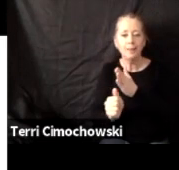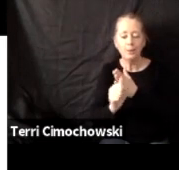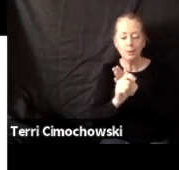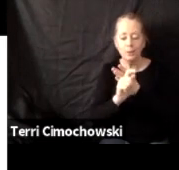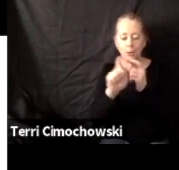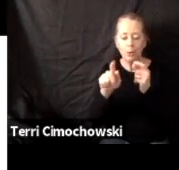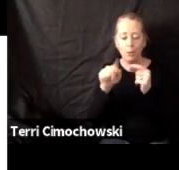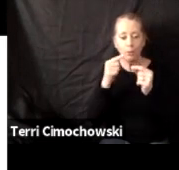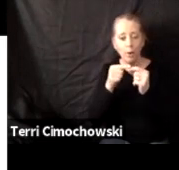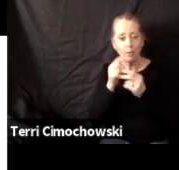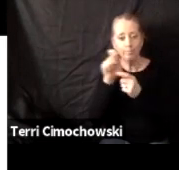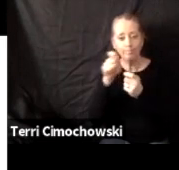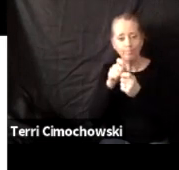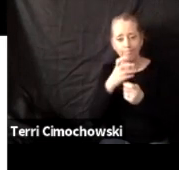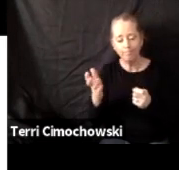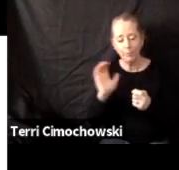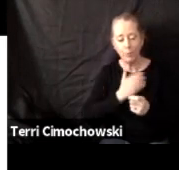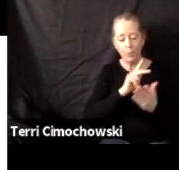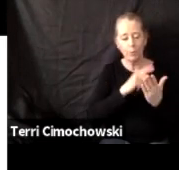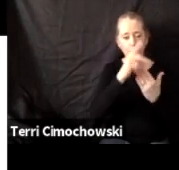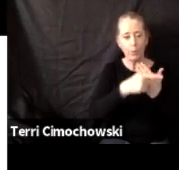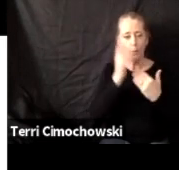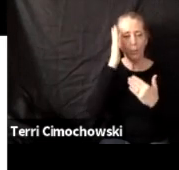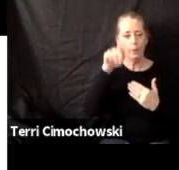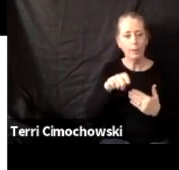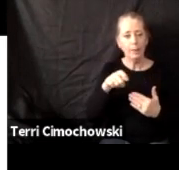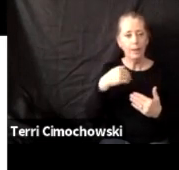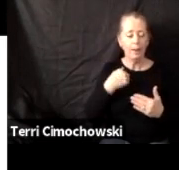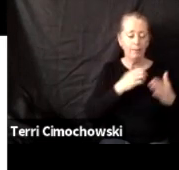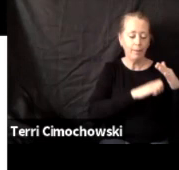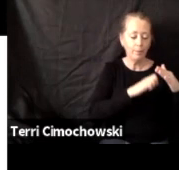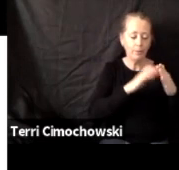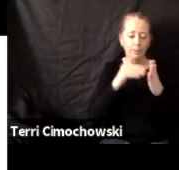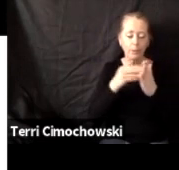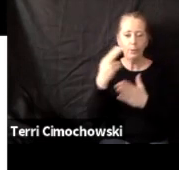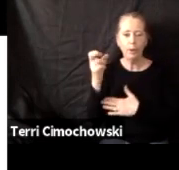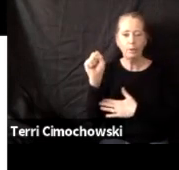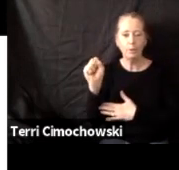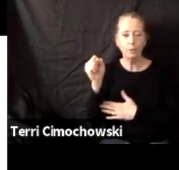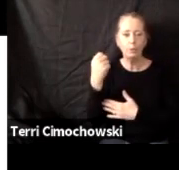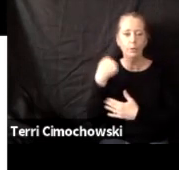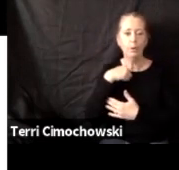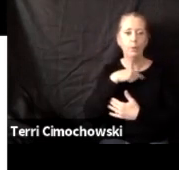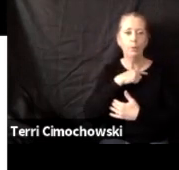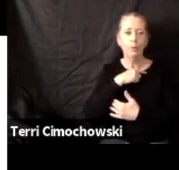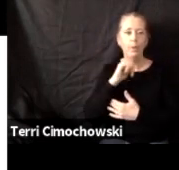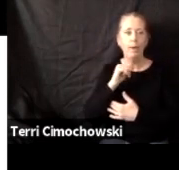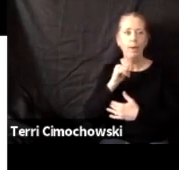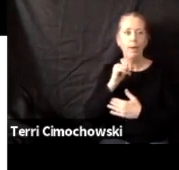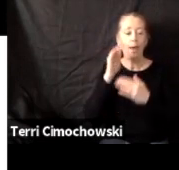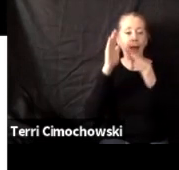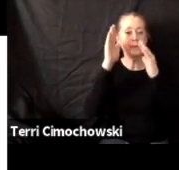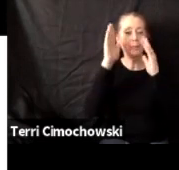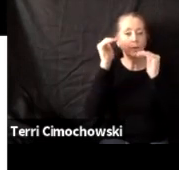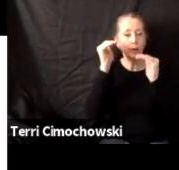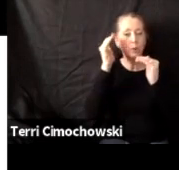important part of all of our programming, whether it is elementary, middle, or high school, that the expectation is that they're going